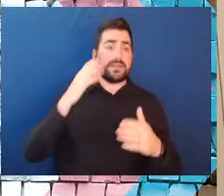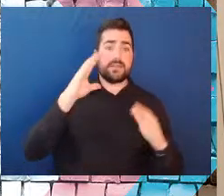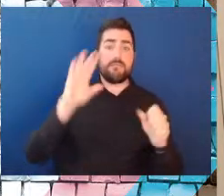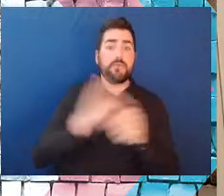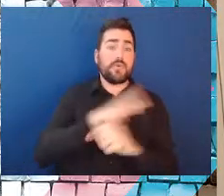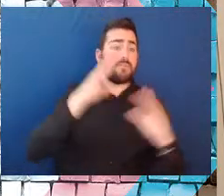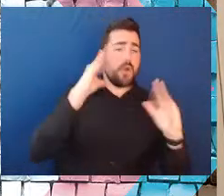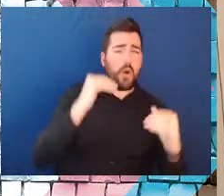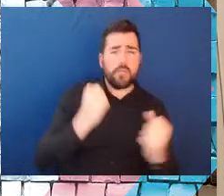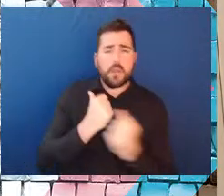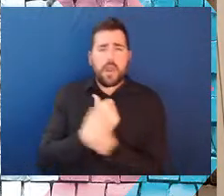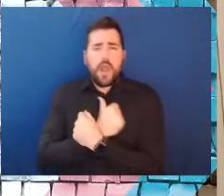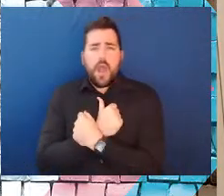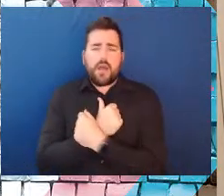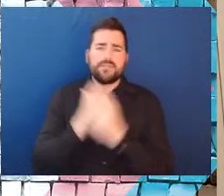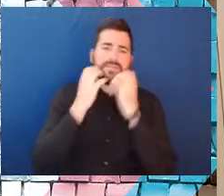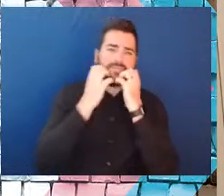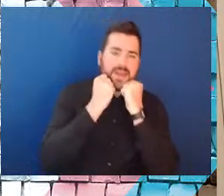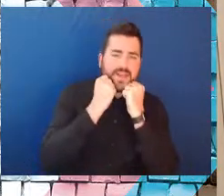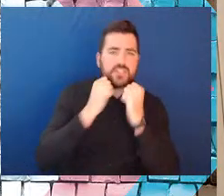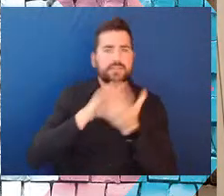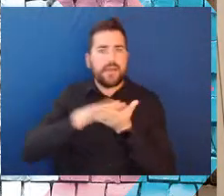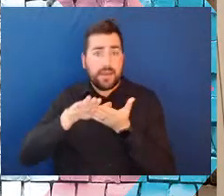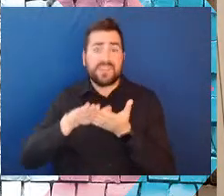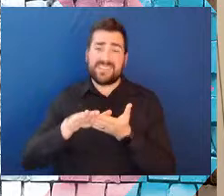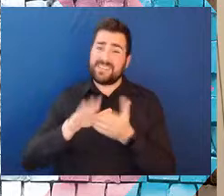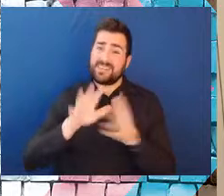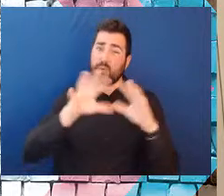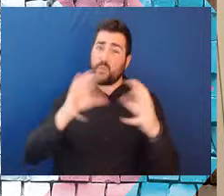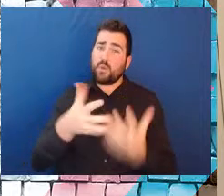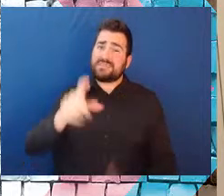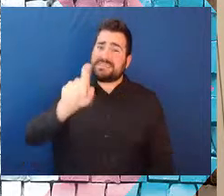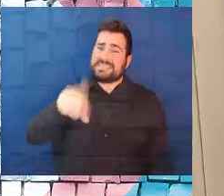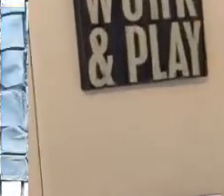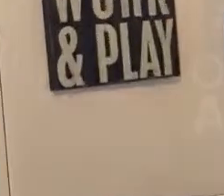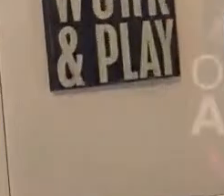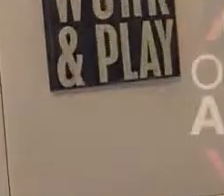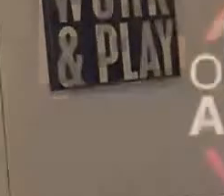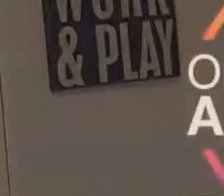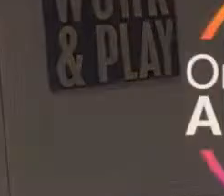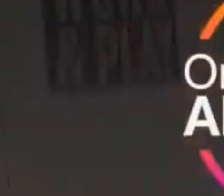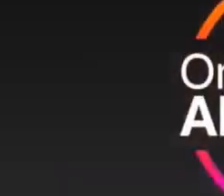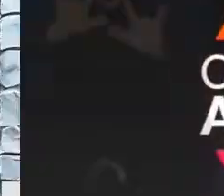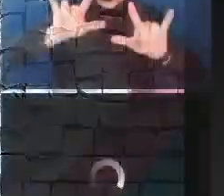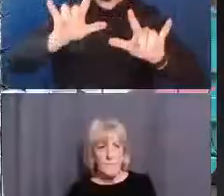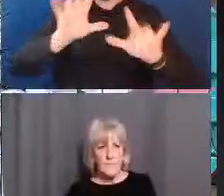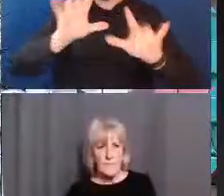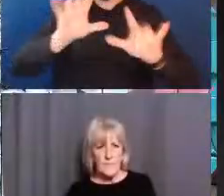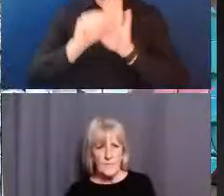kindness in this world that desperately needs it. So, I love you, Orlando.